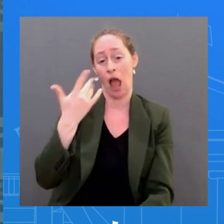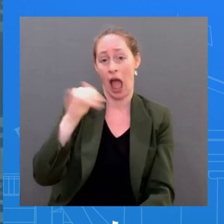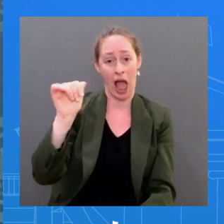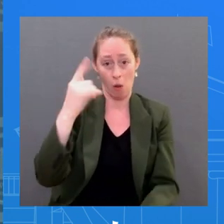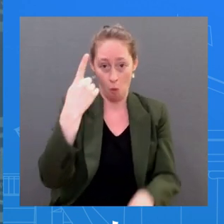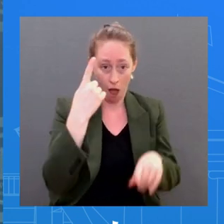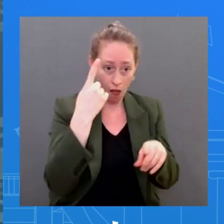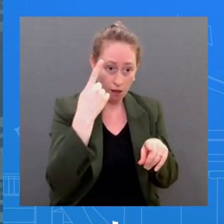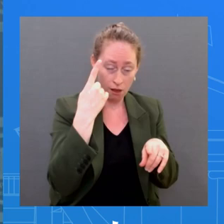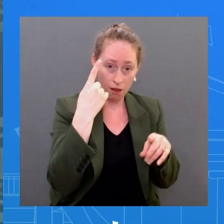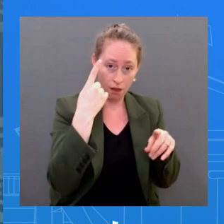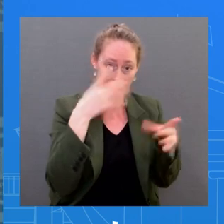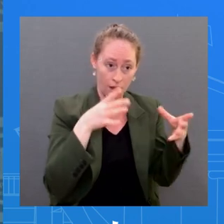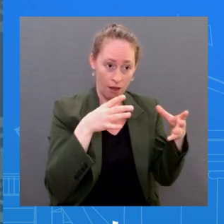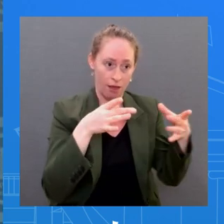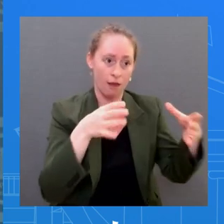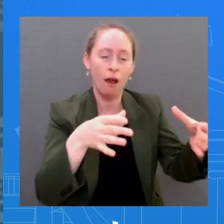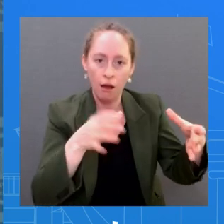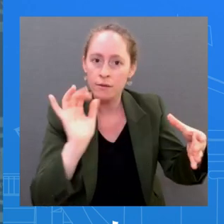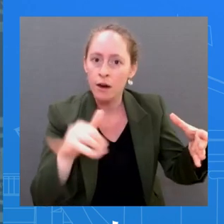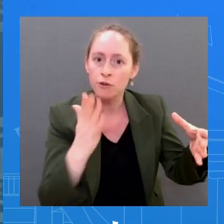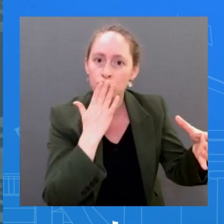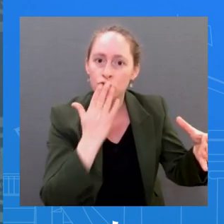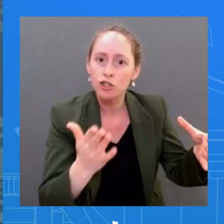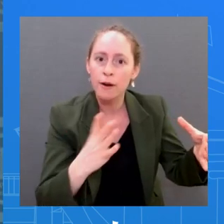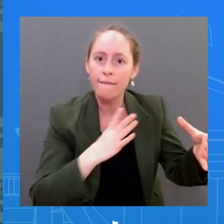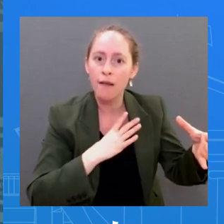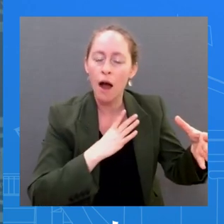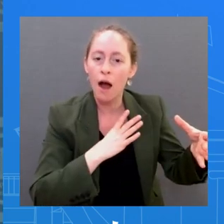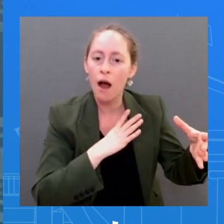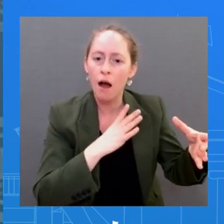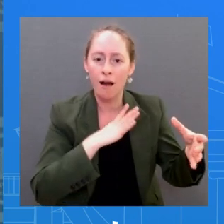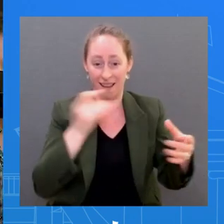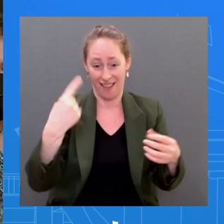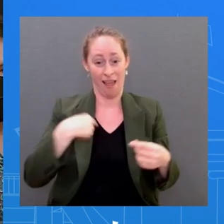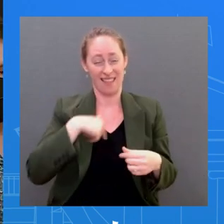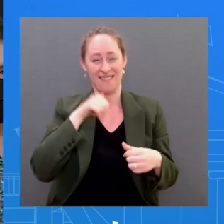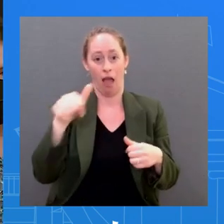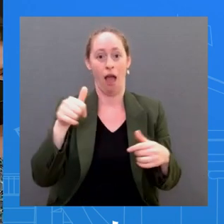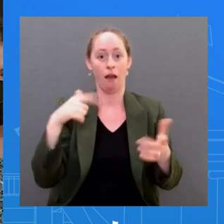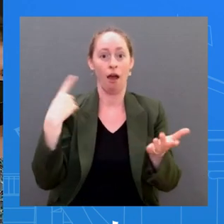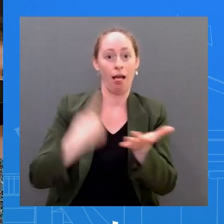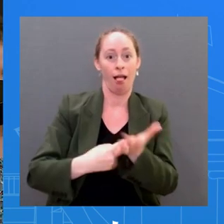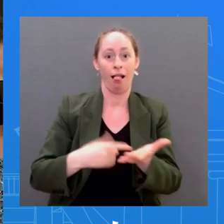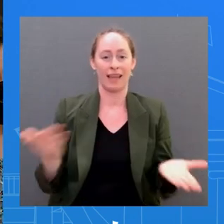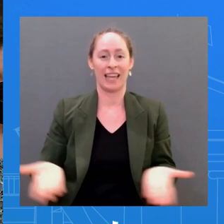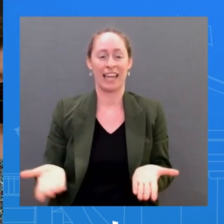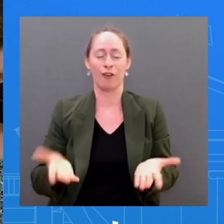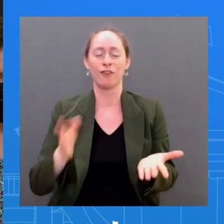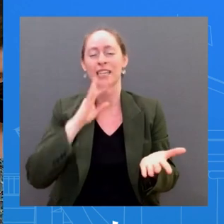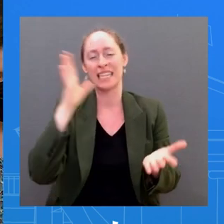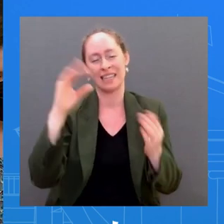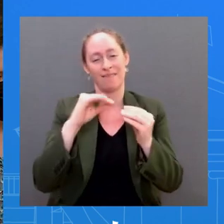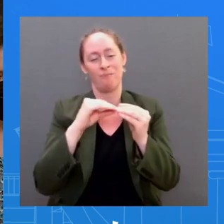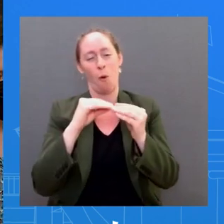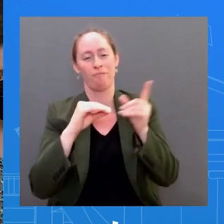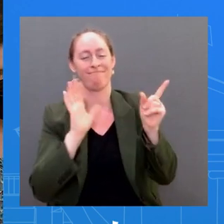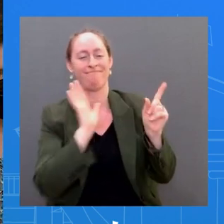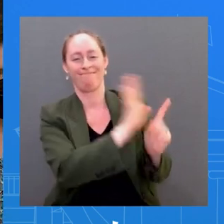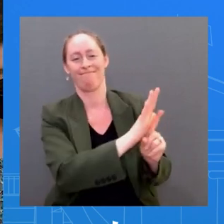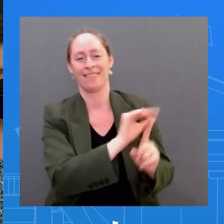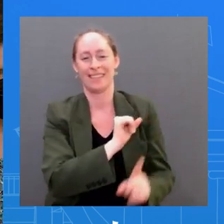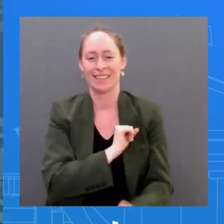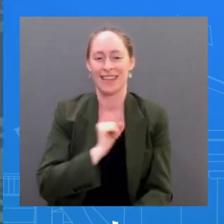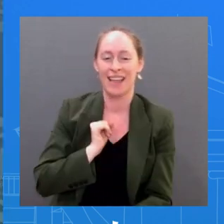going to negotiate from here, and we're going to leave the specifics to the senators. And one other question: does he still seek to make Saudi Arabia a pariah